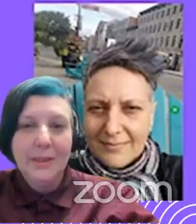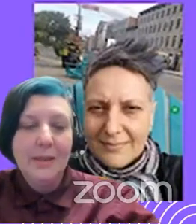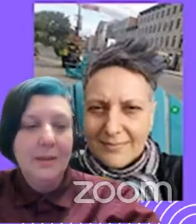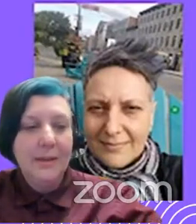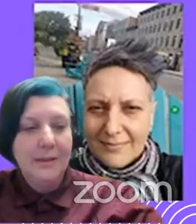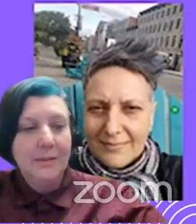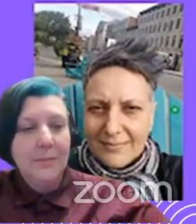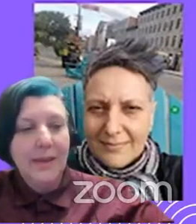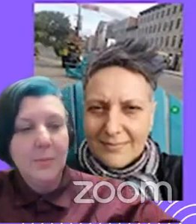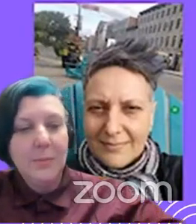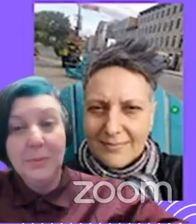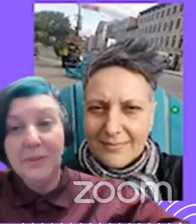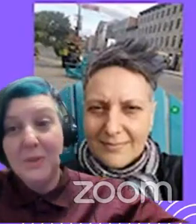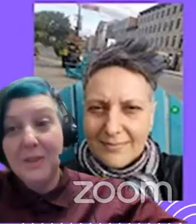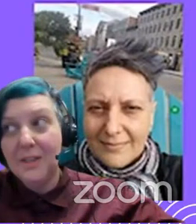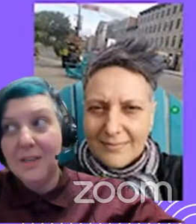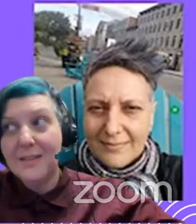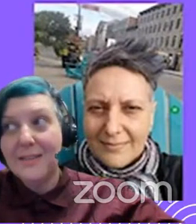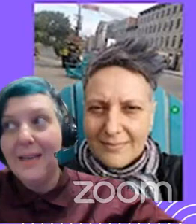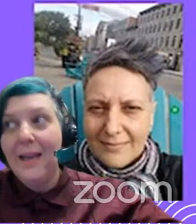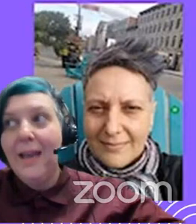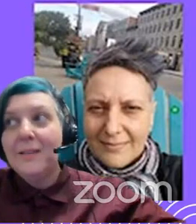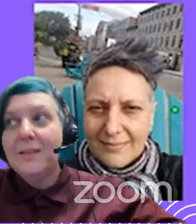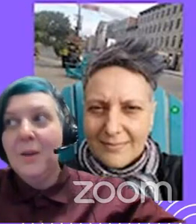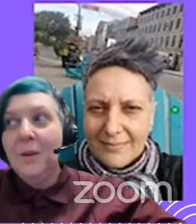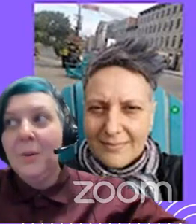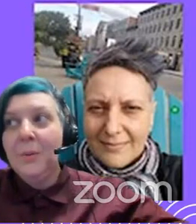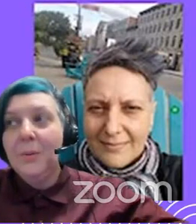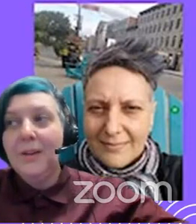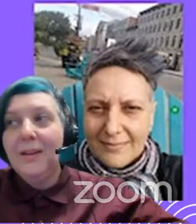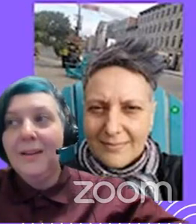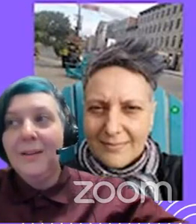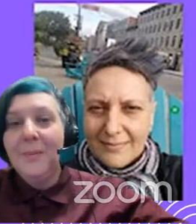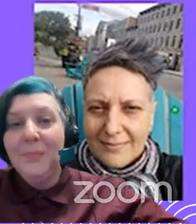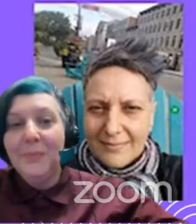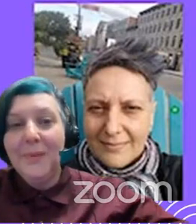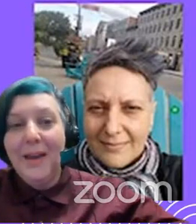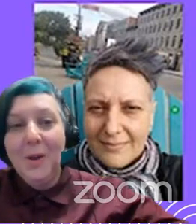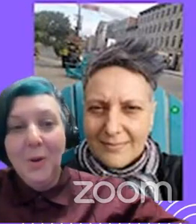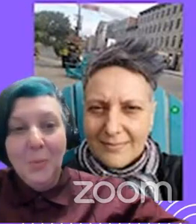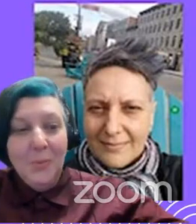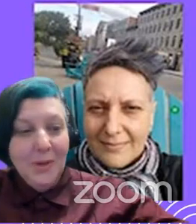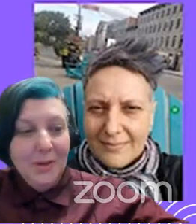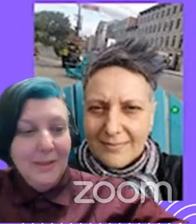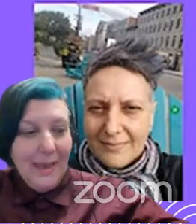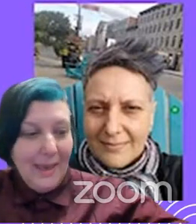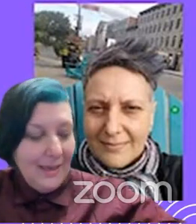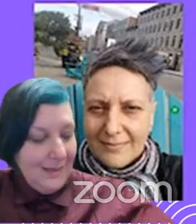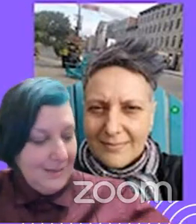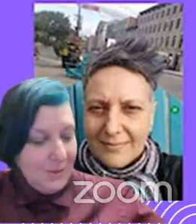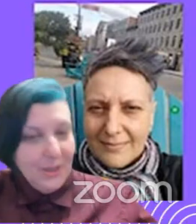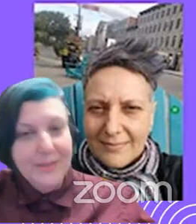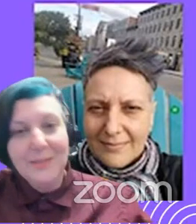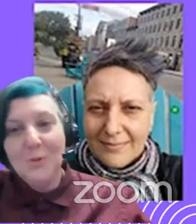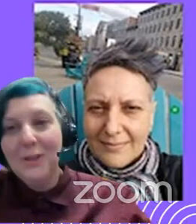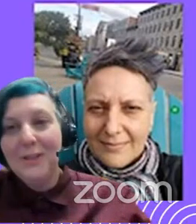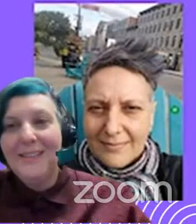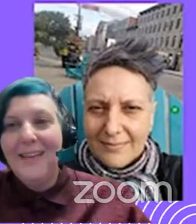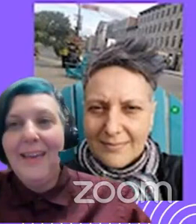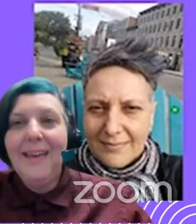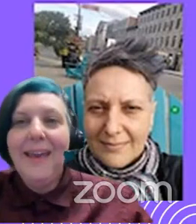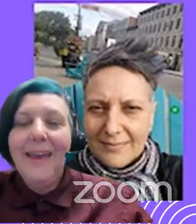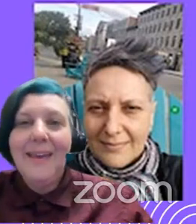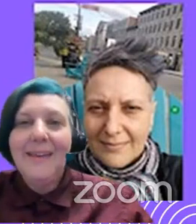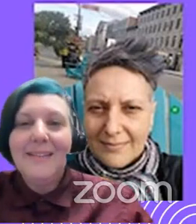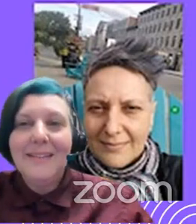which is looking at people that we have lost. So I hope we all can share some